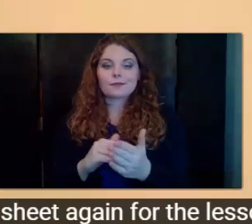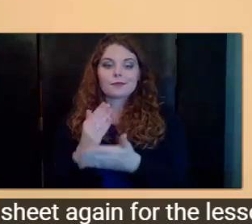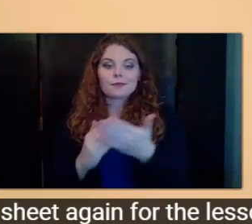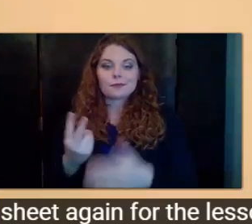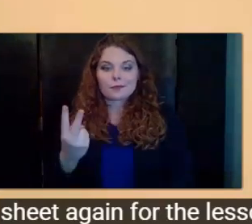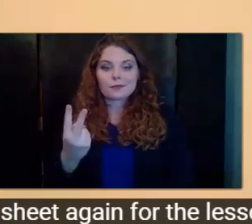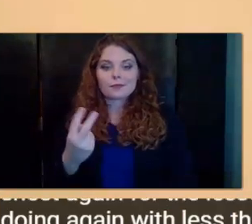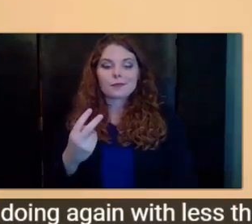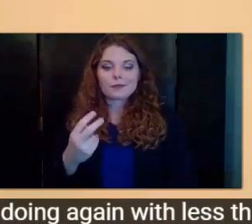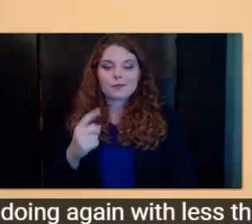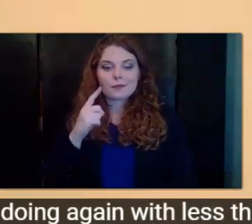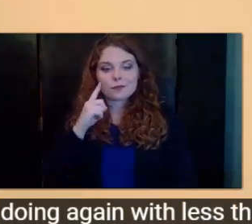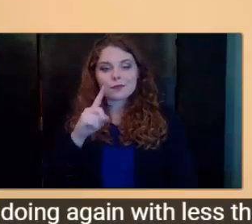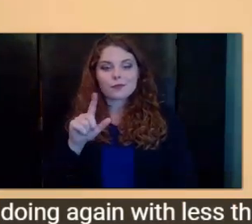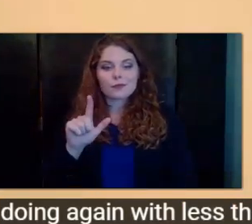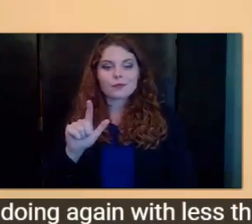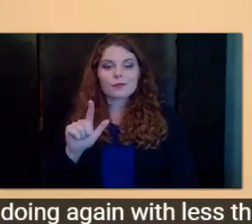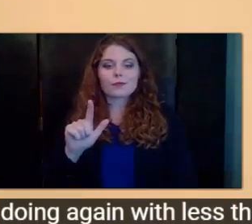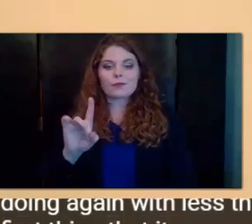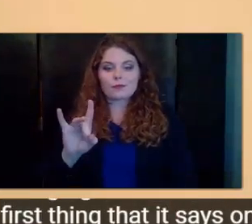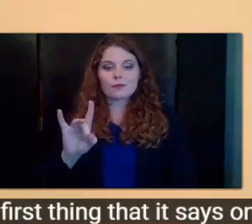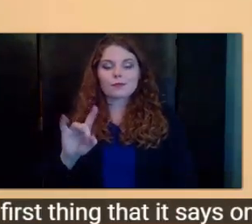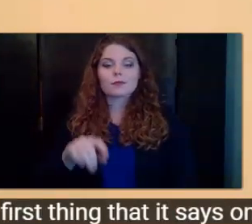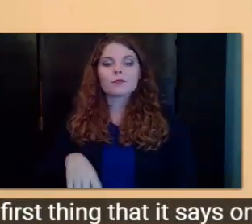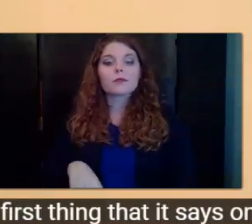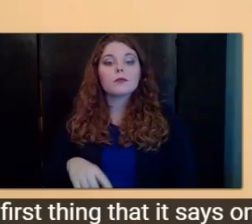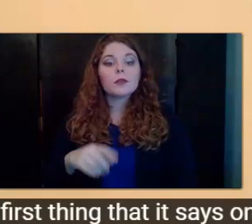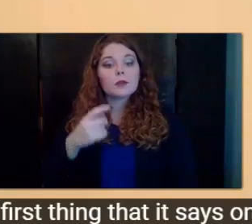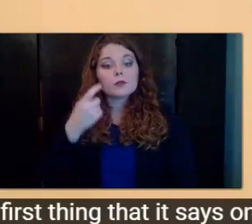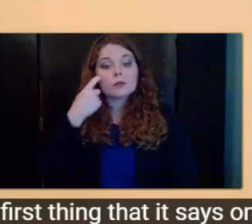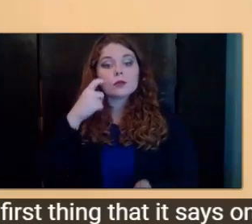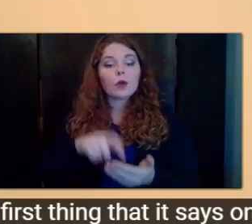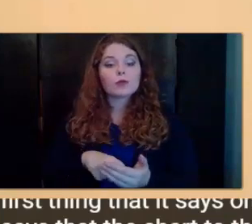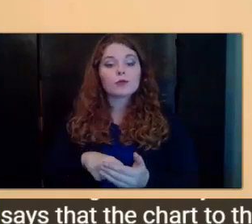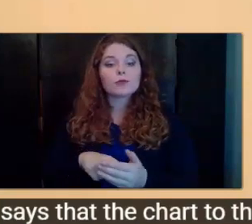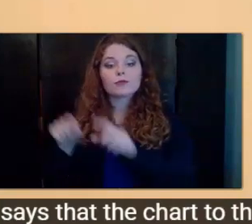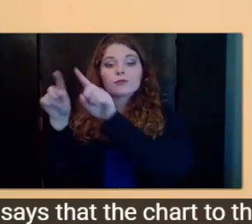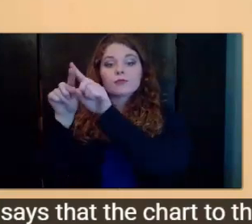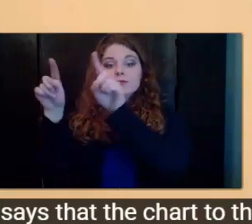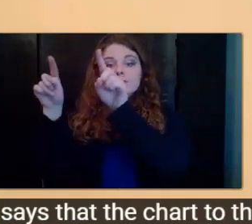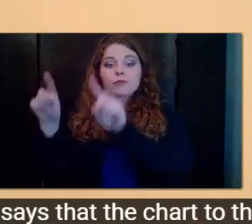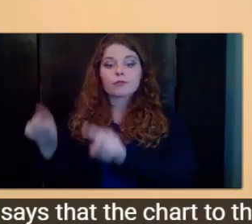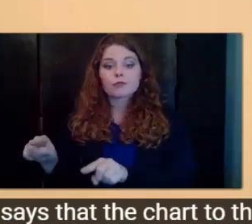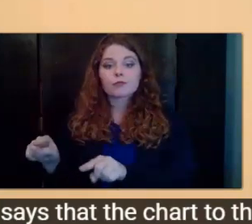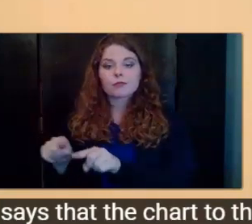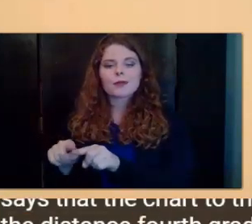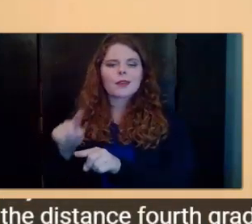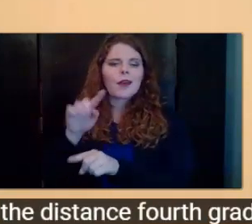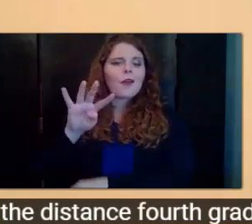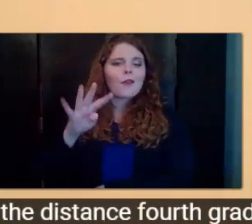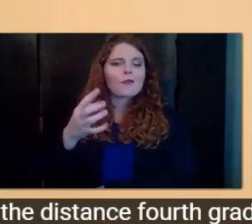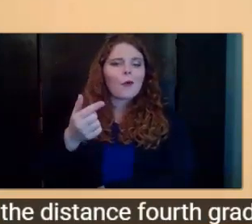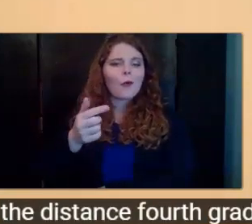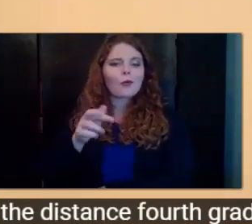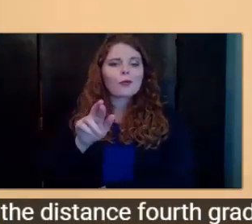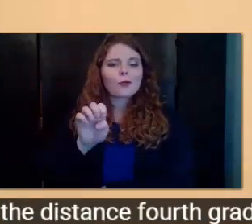28. The first thing that it says on the paper, it says that the chart to the right shows the distance 4th graders in Miss